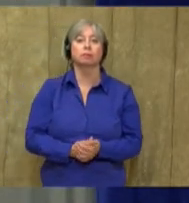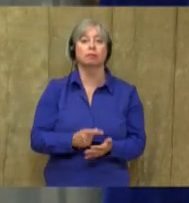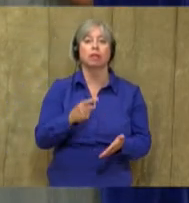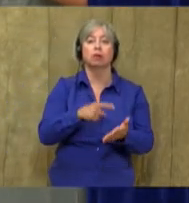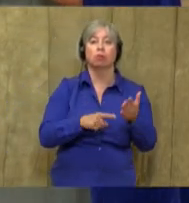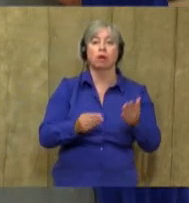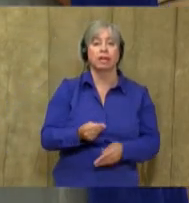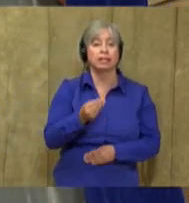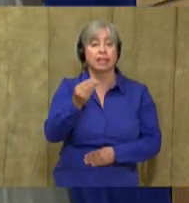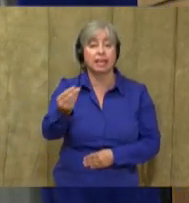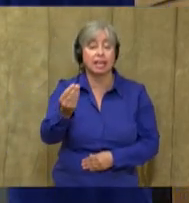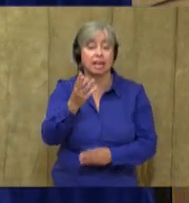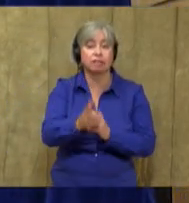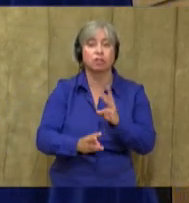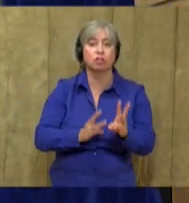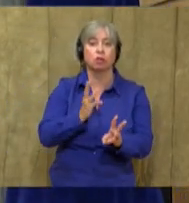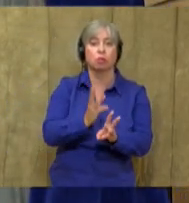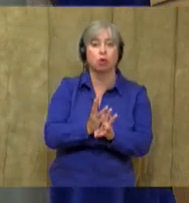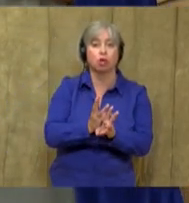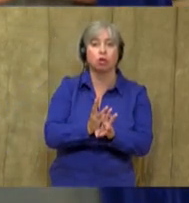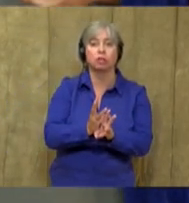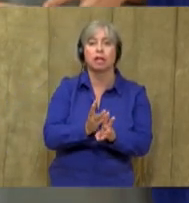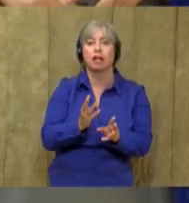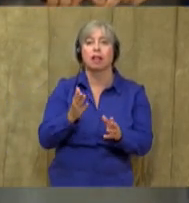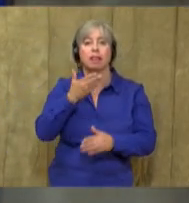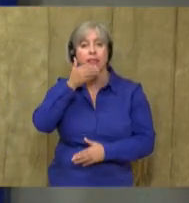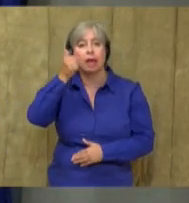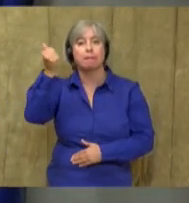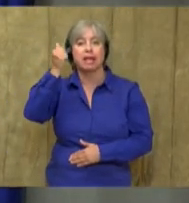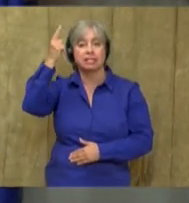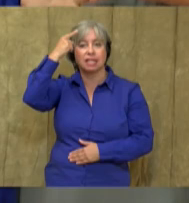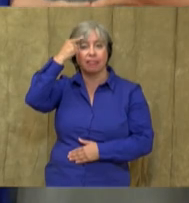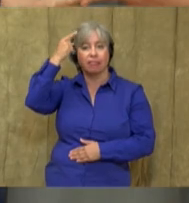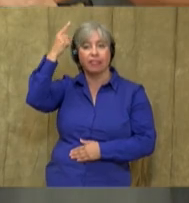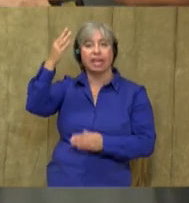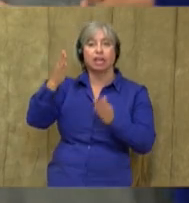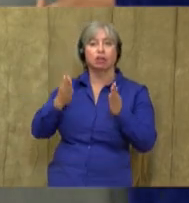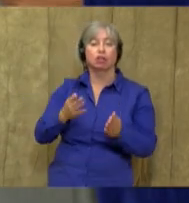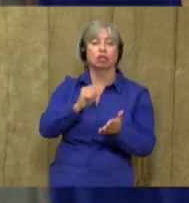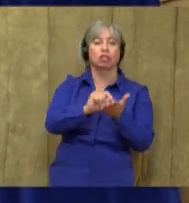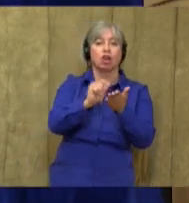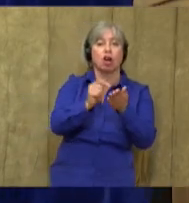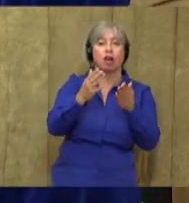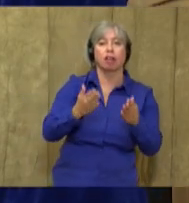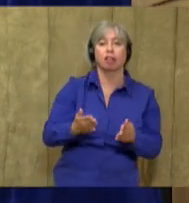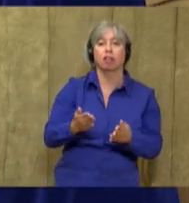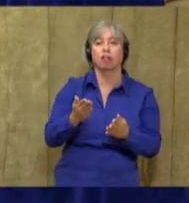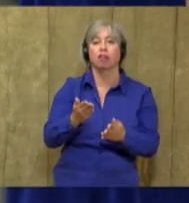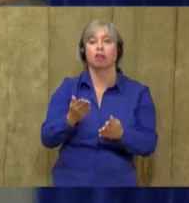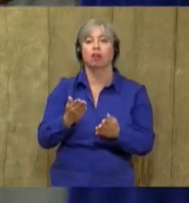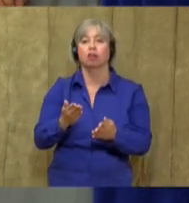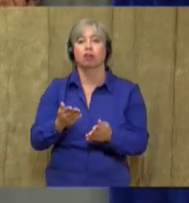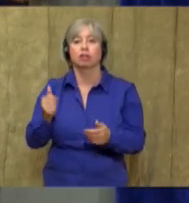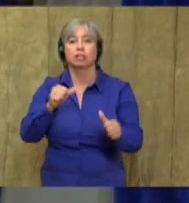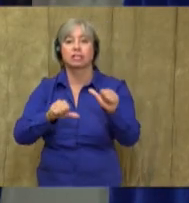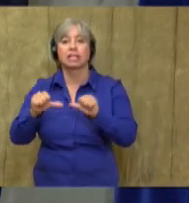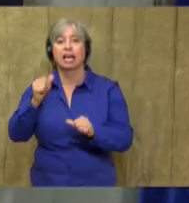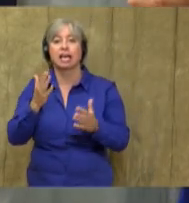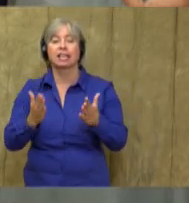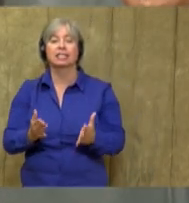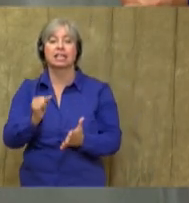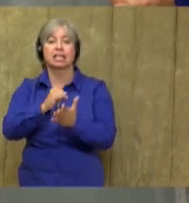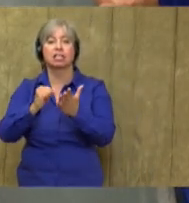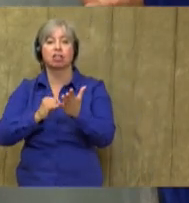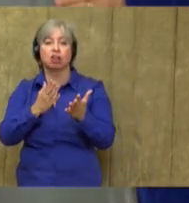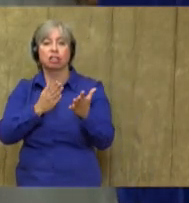the greatest thinkers and authors and statesmen. You're going to have great scientists that are going to come out of this time period. And